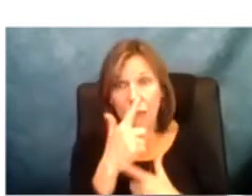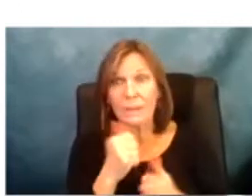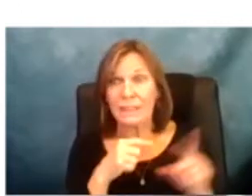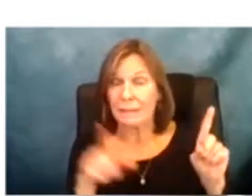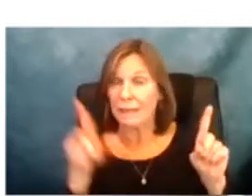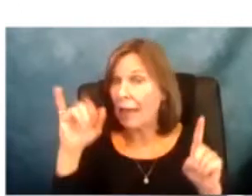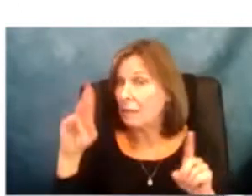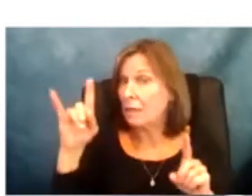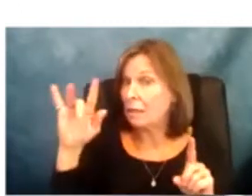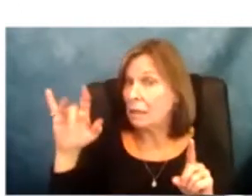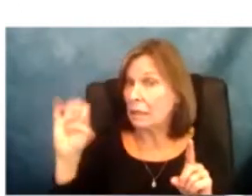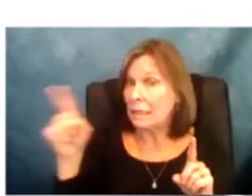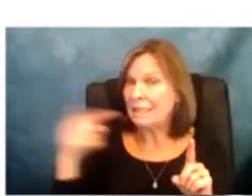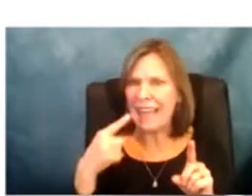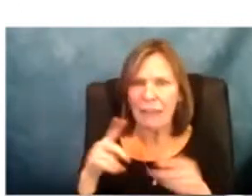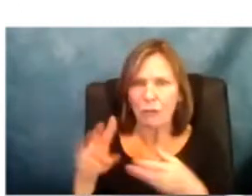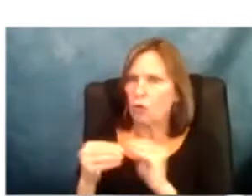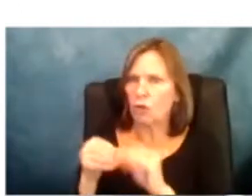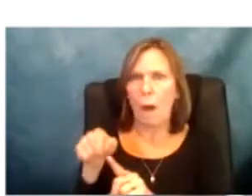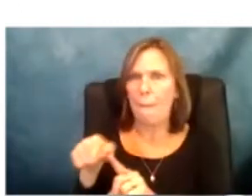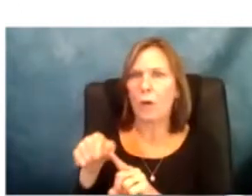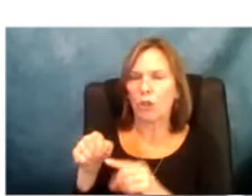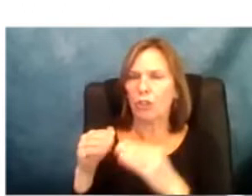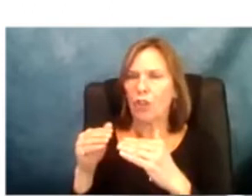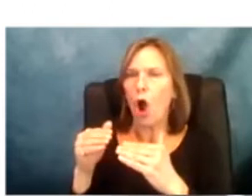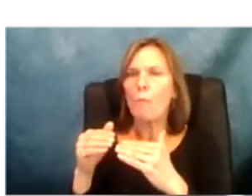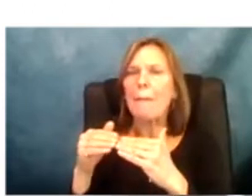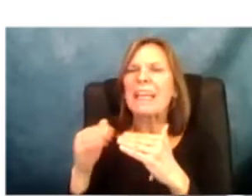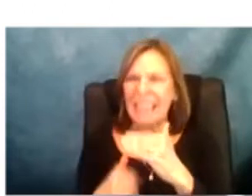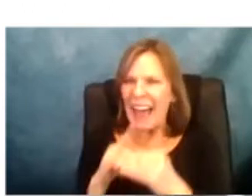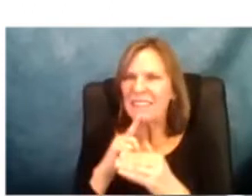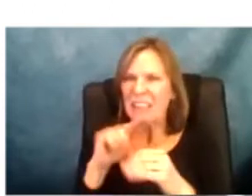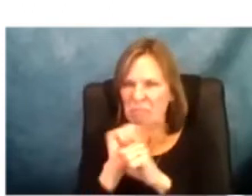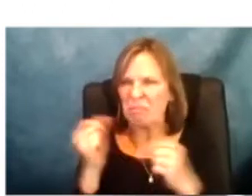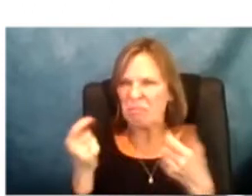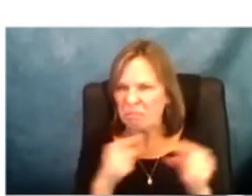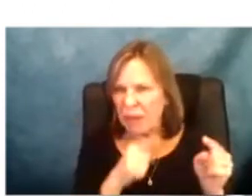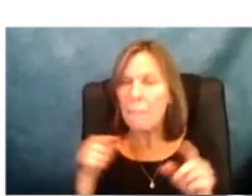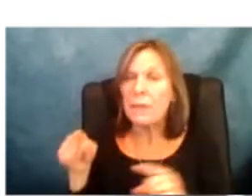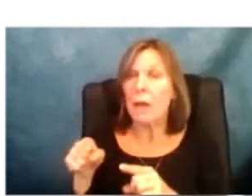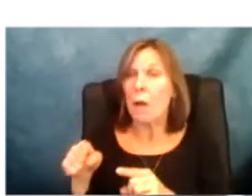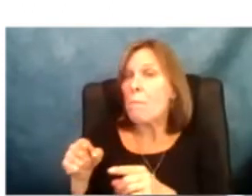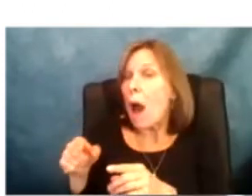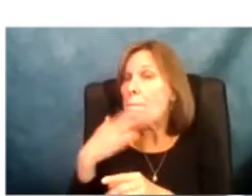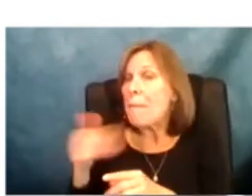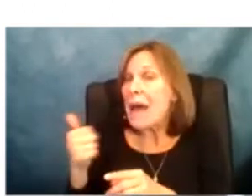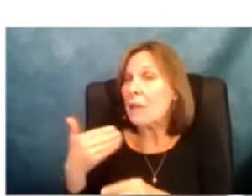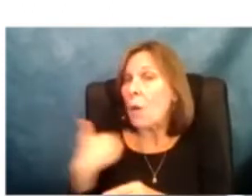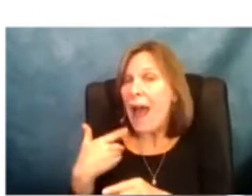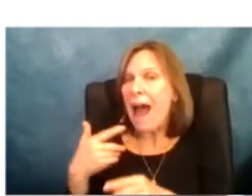said, we think it's an undercount, but it's the best we have. So it's something we can use, which does get us somewhere, right?